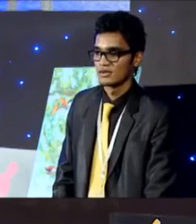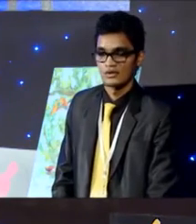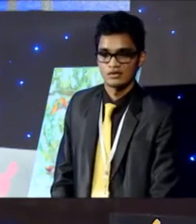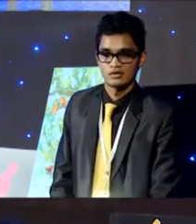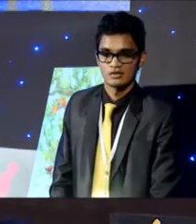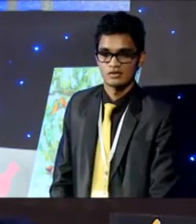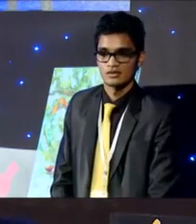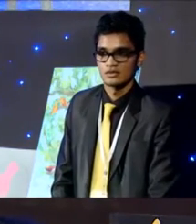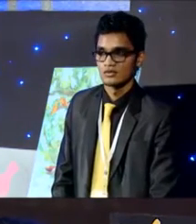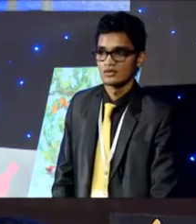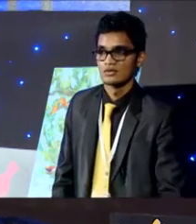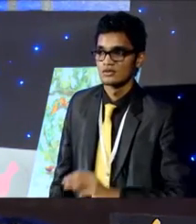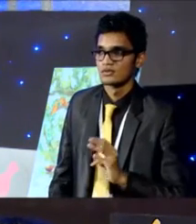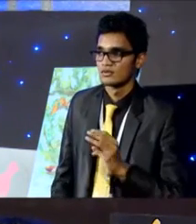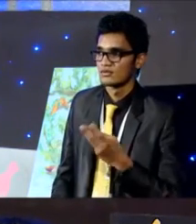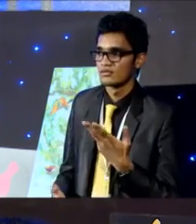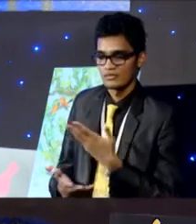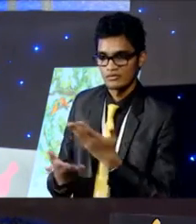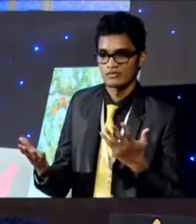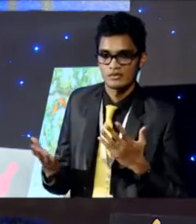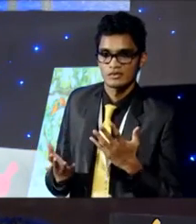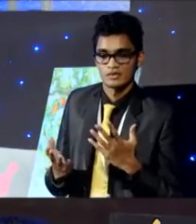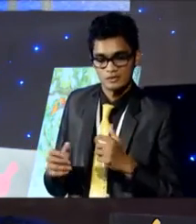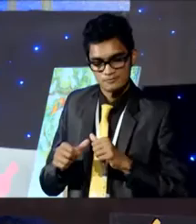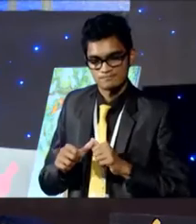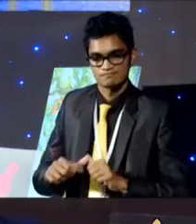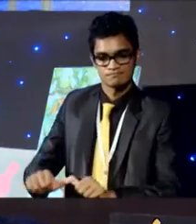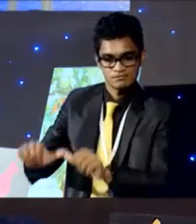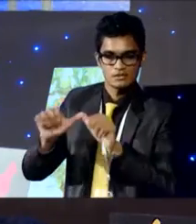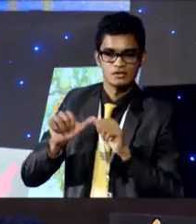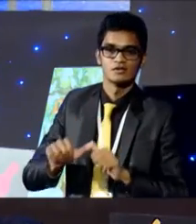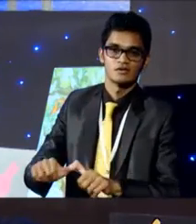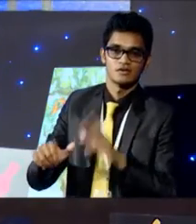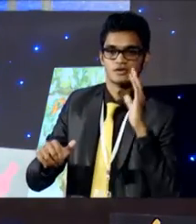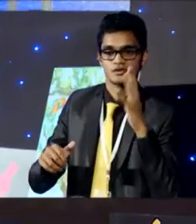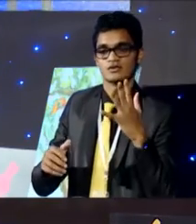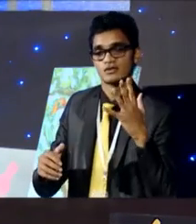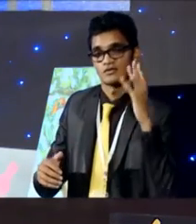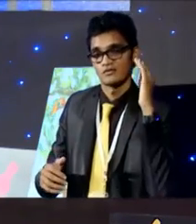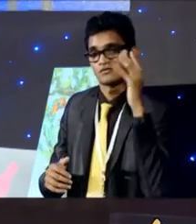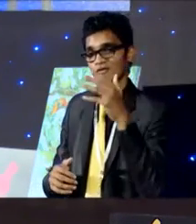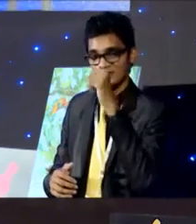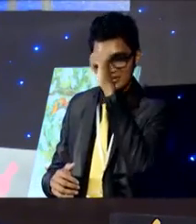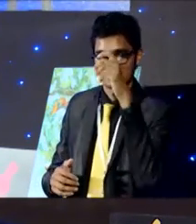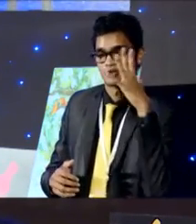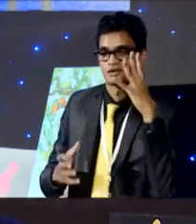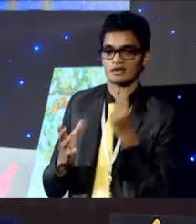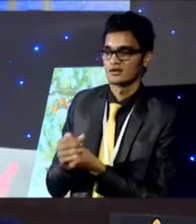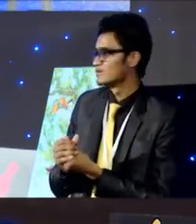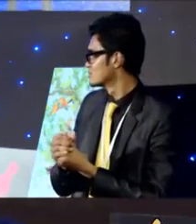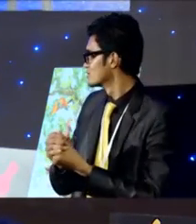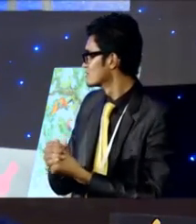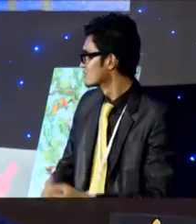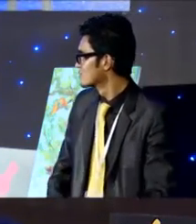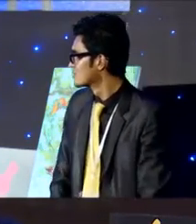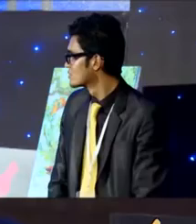being the brand ambassador to carry this movement forward towards an inclusive India. No, I think